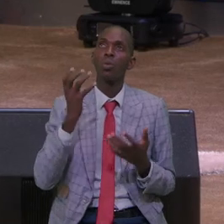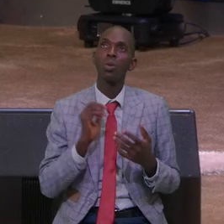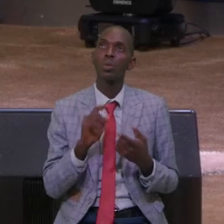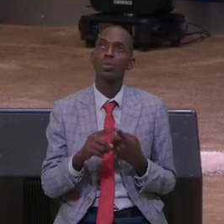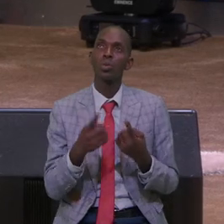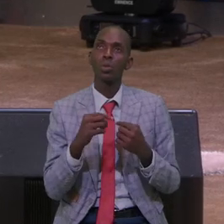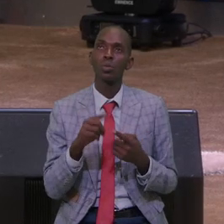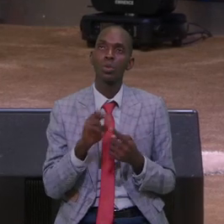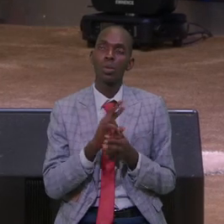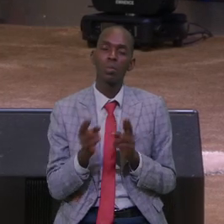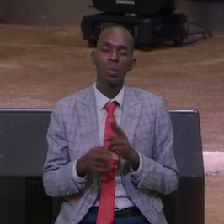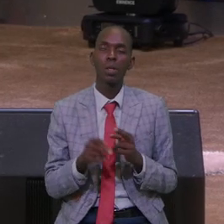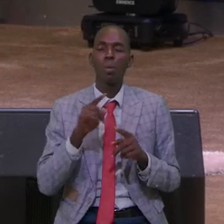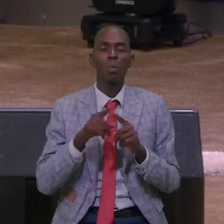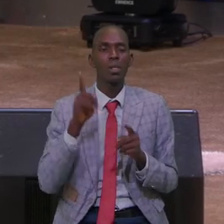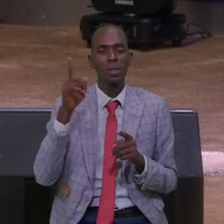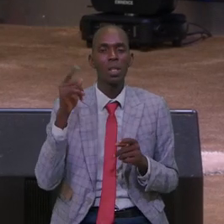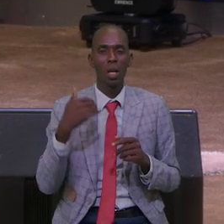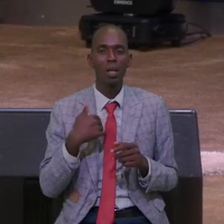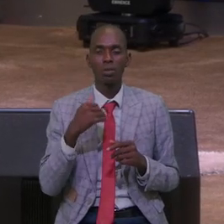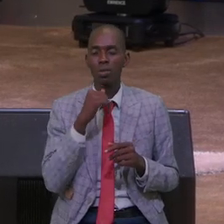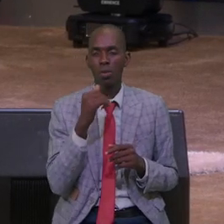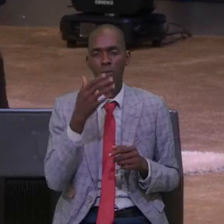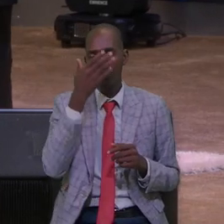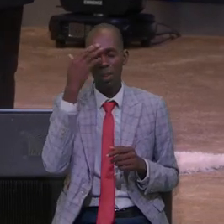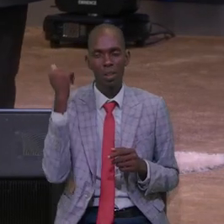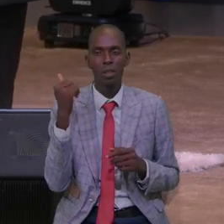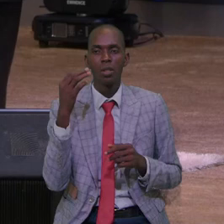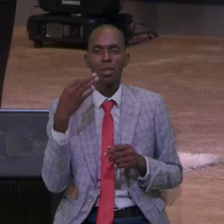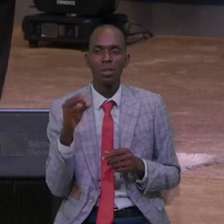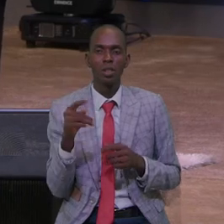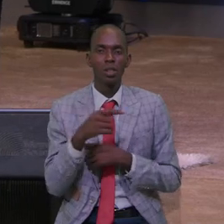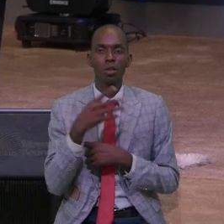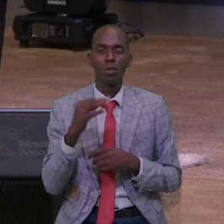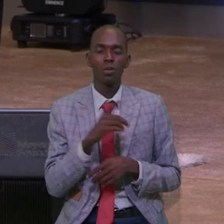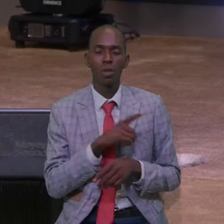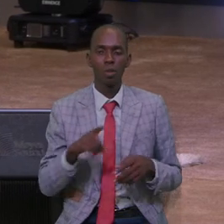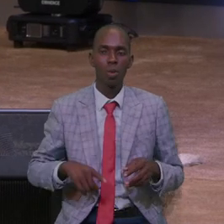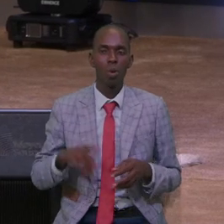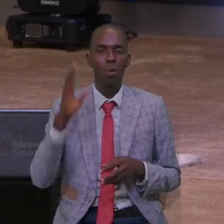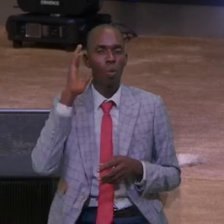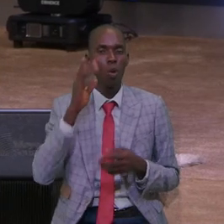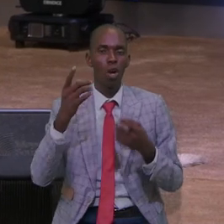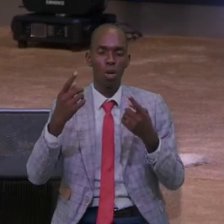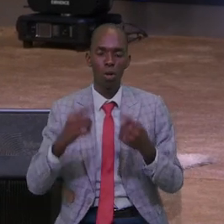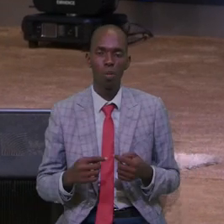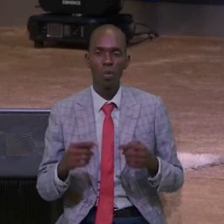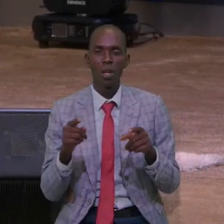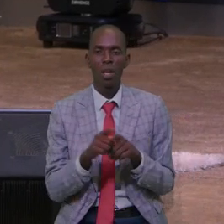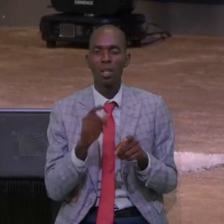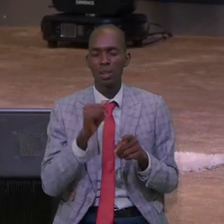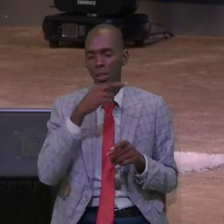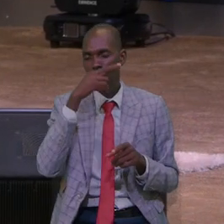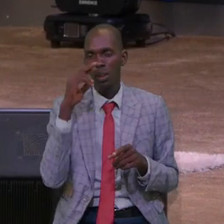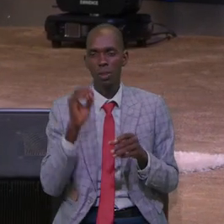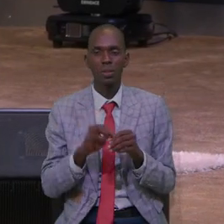he has not forgotten the day coming. But the day of the Lord will come as a thief in the